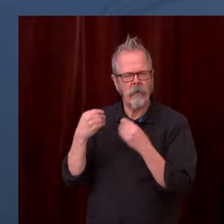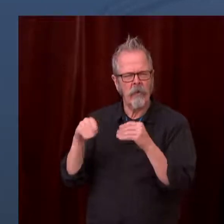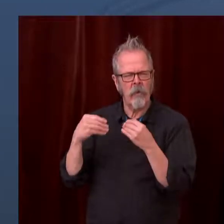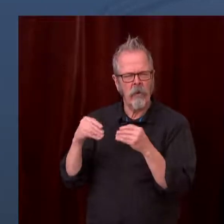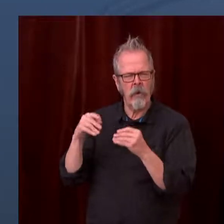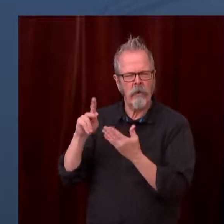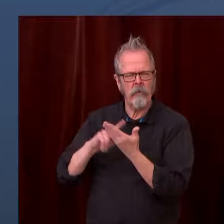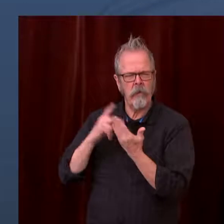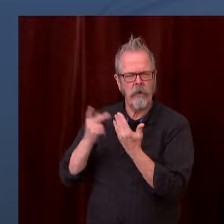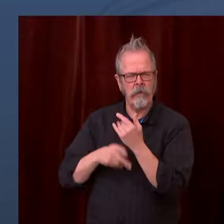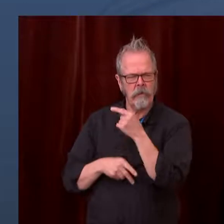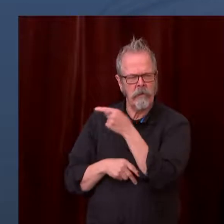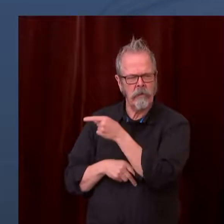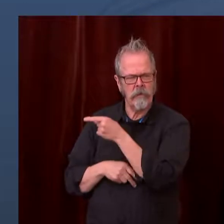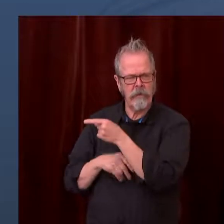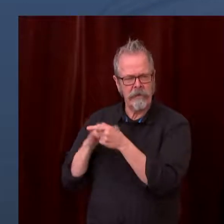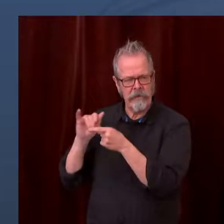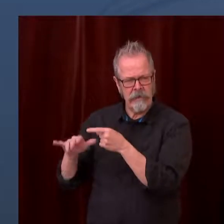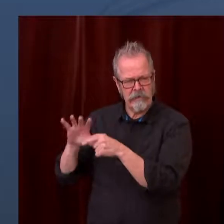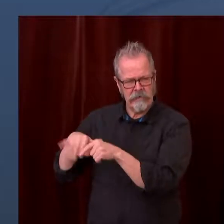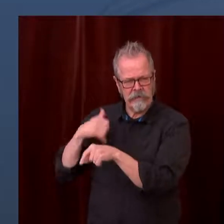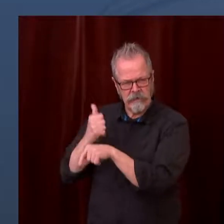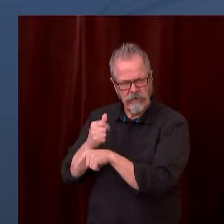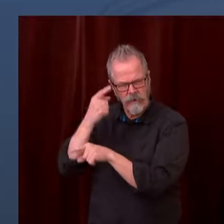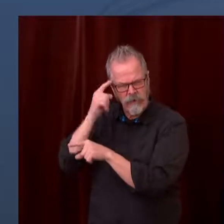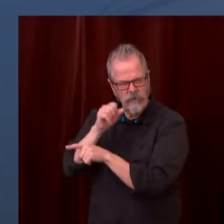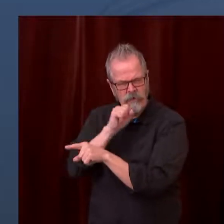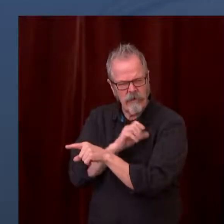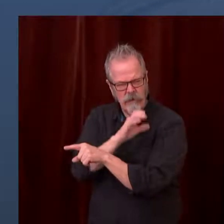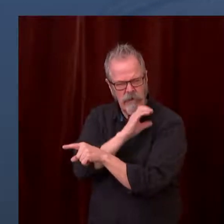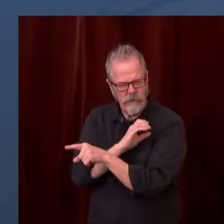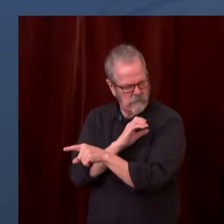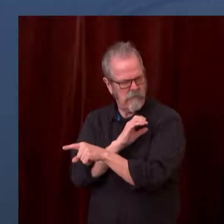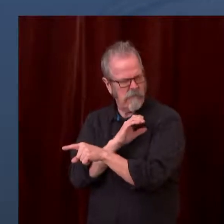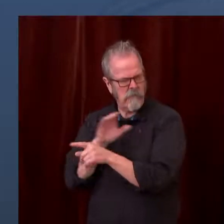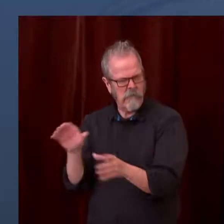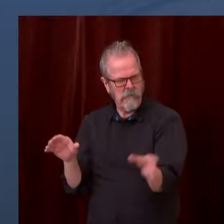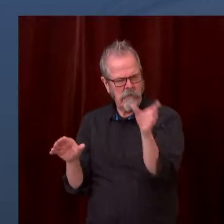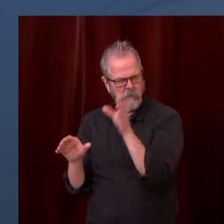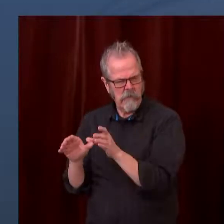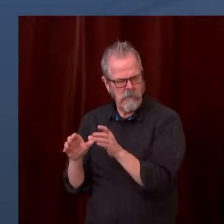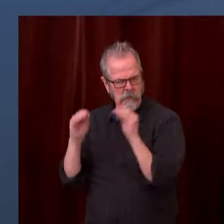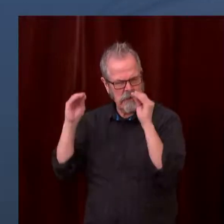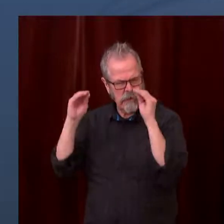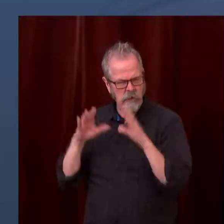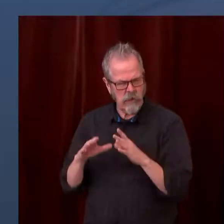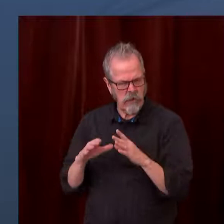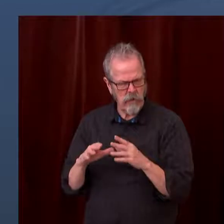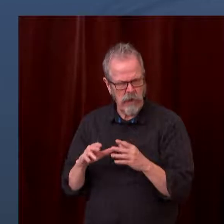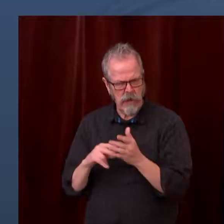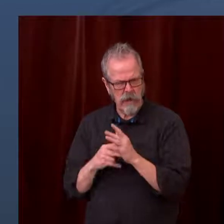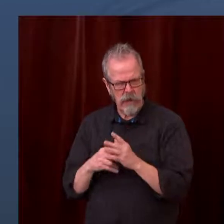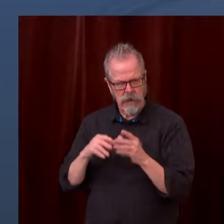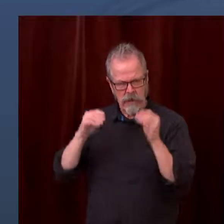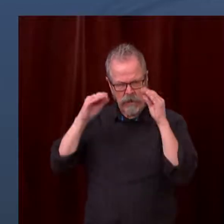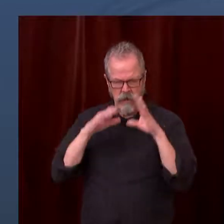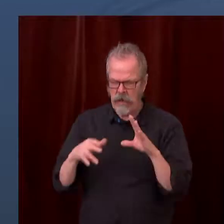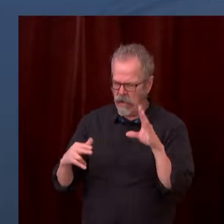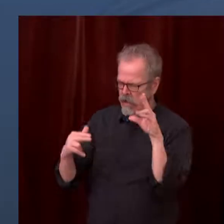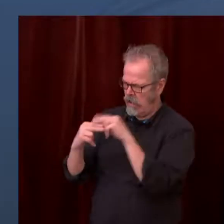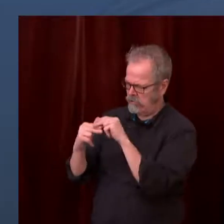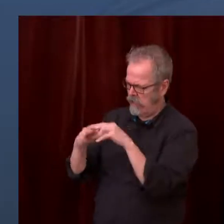some of the other people who are still eligible and waiting for appointments. Dr. SHAH, you want to address that? Yeah,